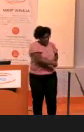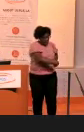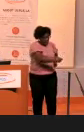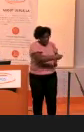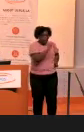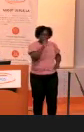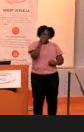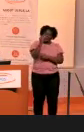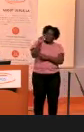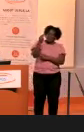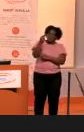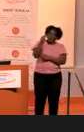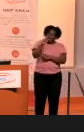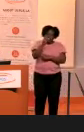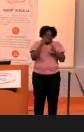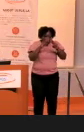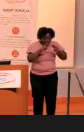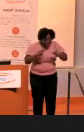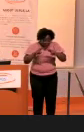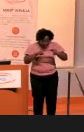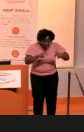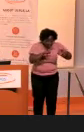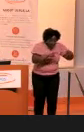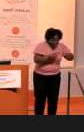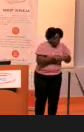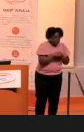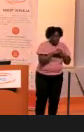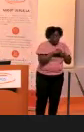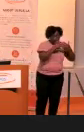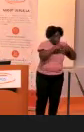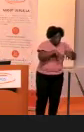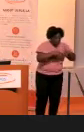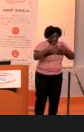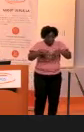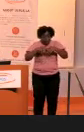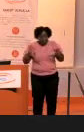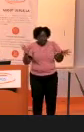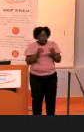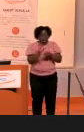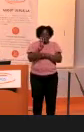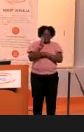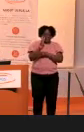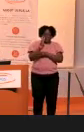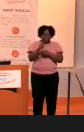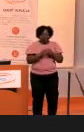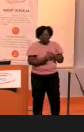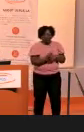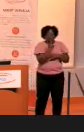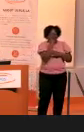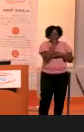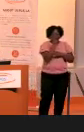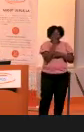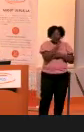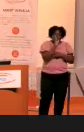we break it down into 6 different classes that can be seen. Class 1, we almost never see on